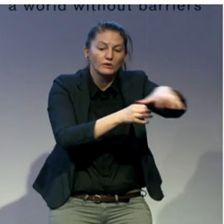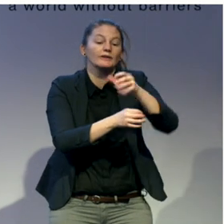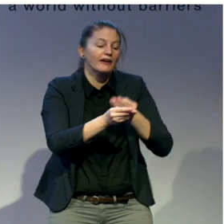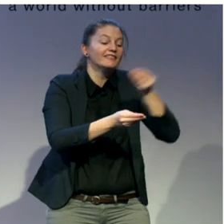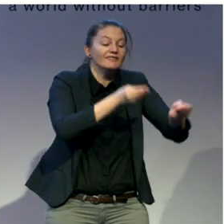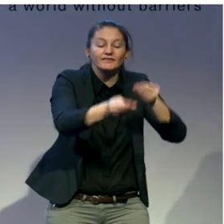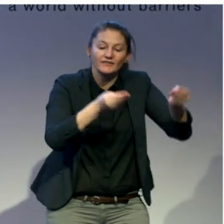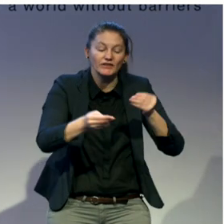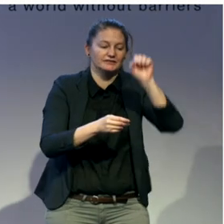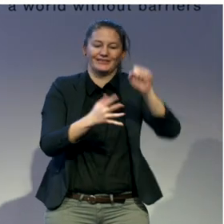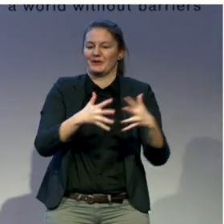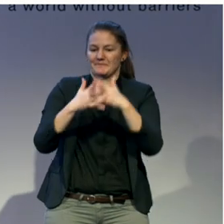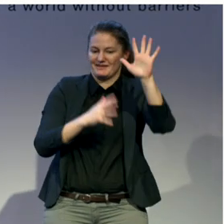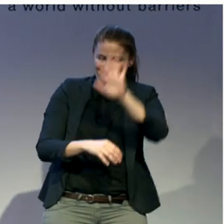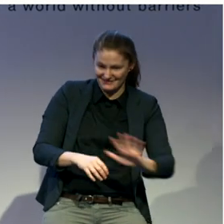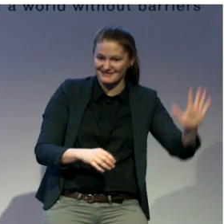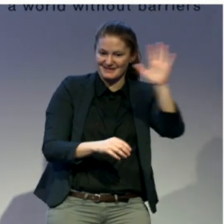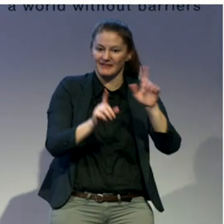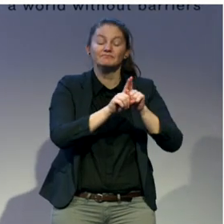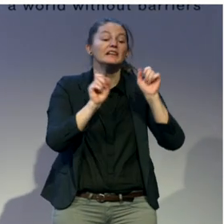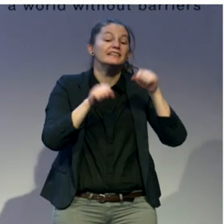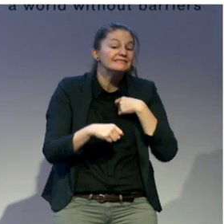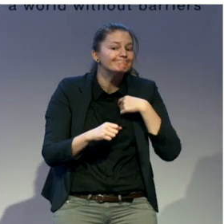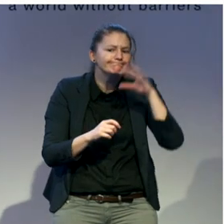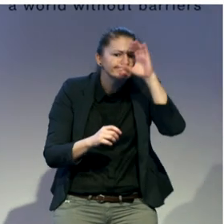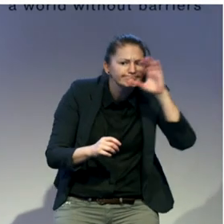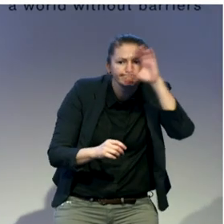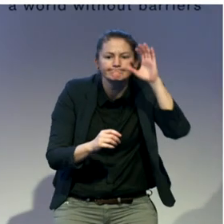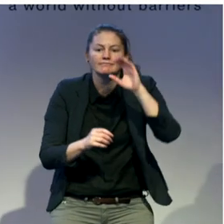gender and disability rights, health